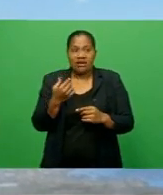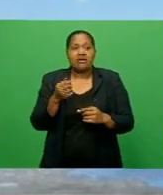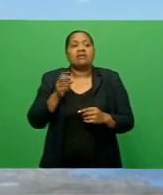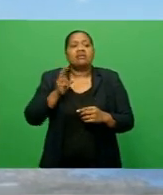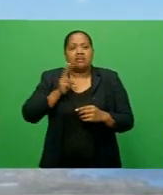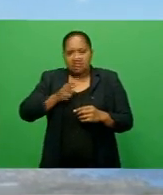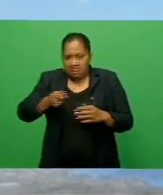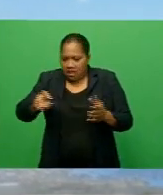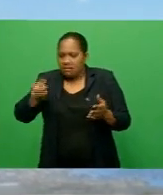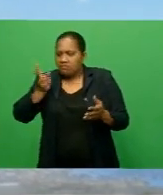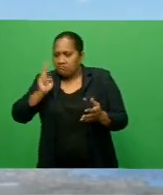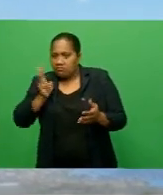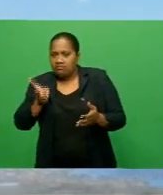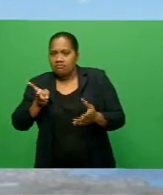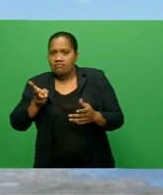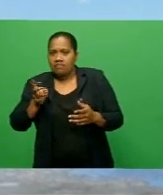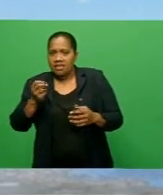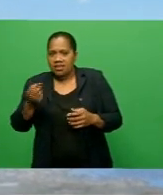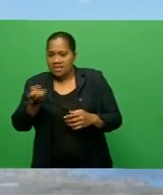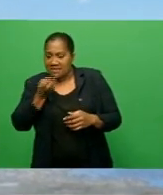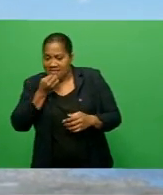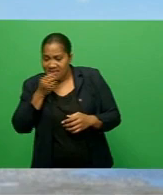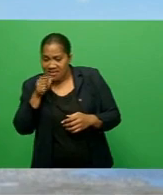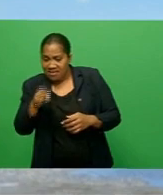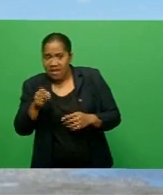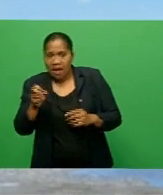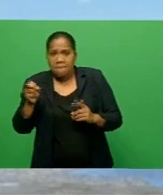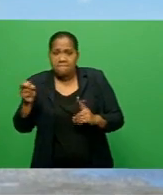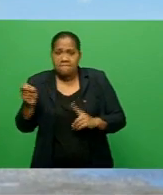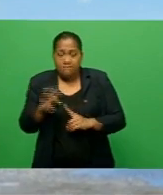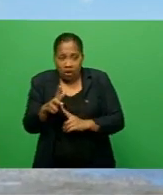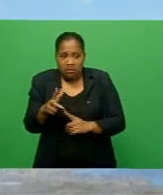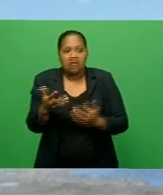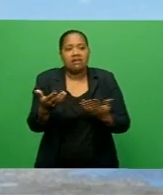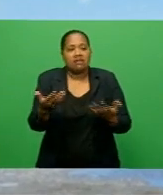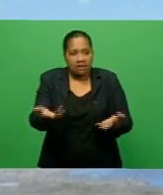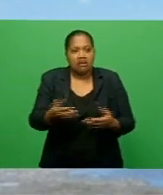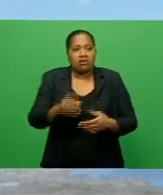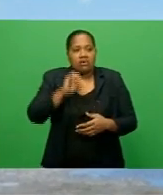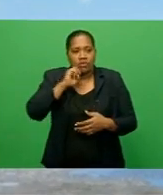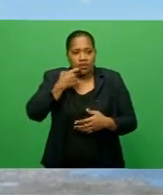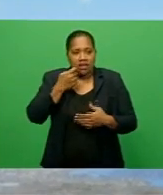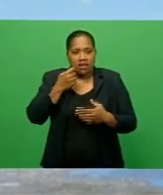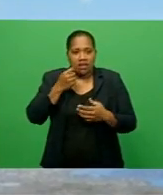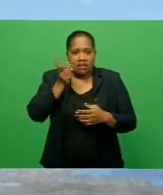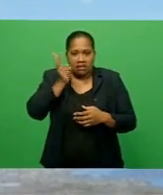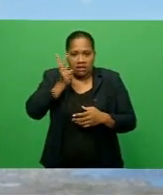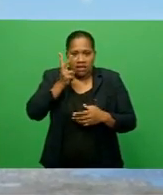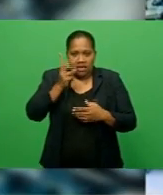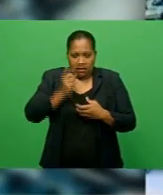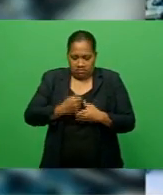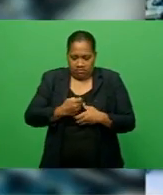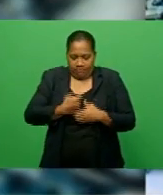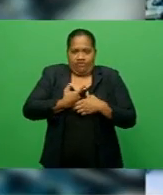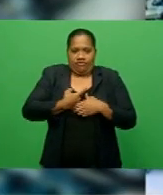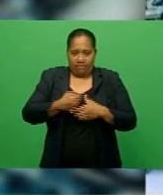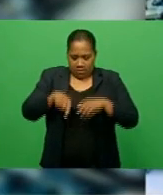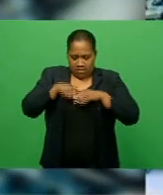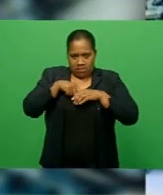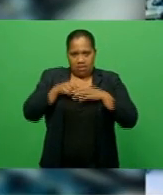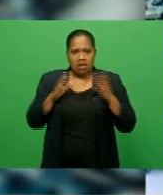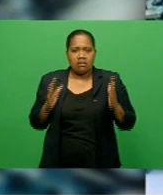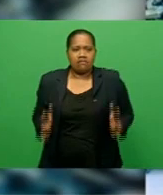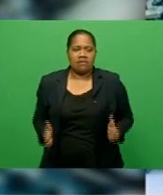again, at the very likely of eating a poisonous fish, will reinvent itself in the human body.